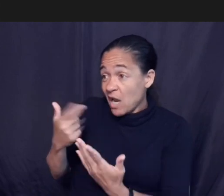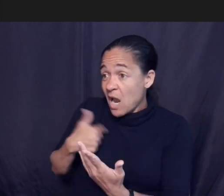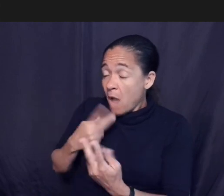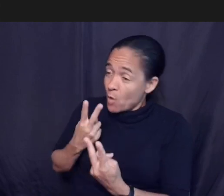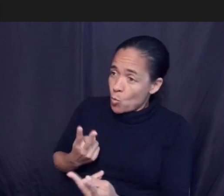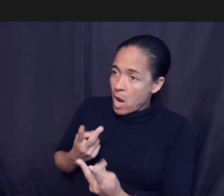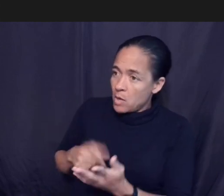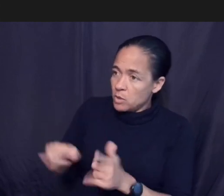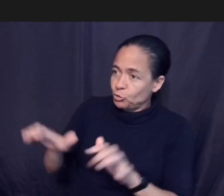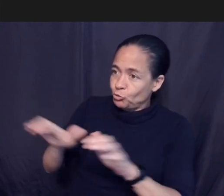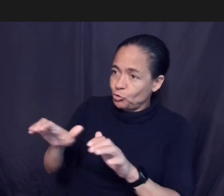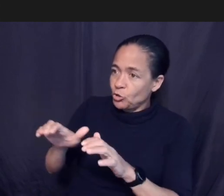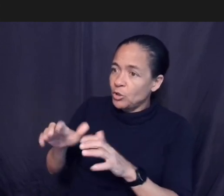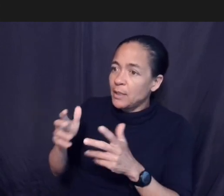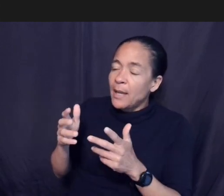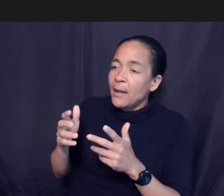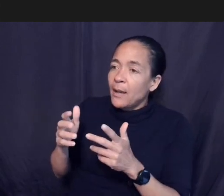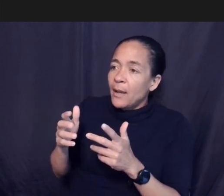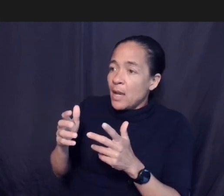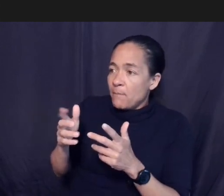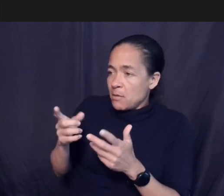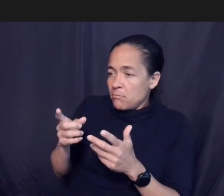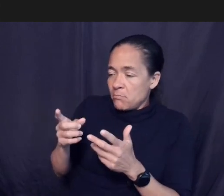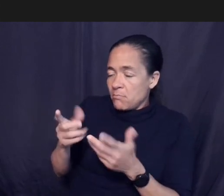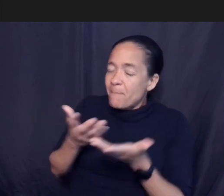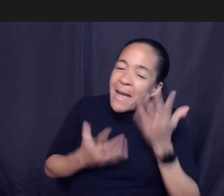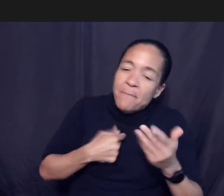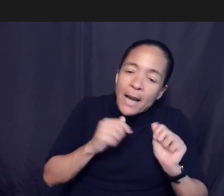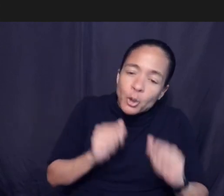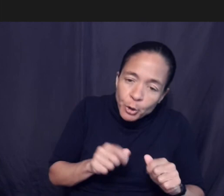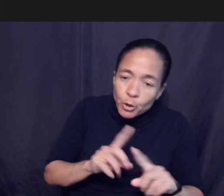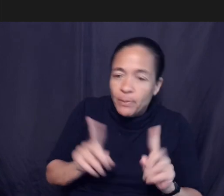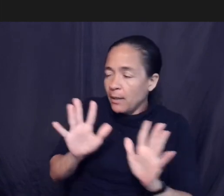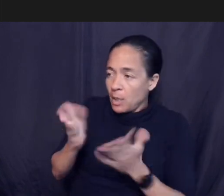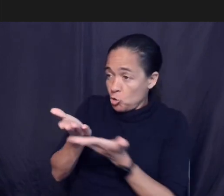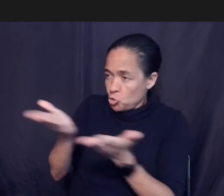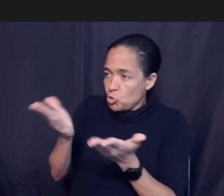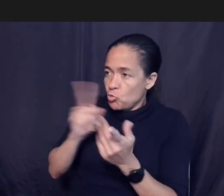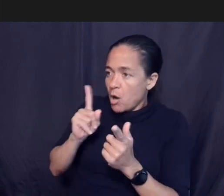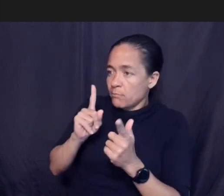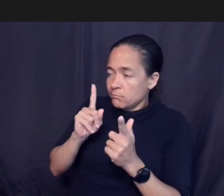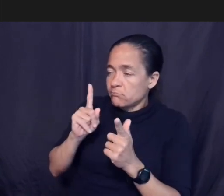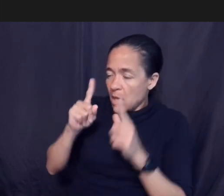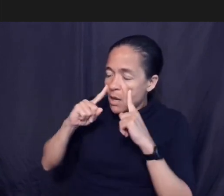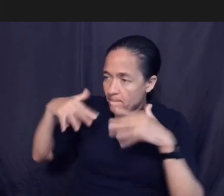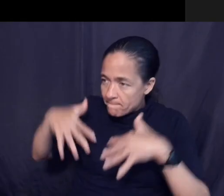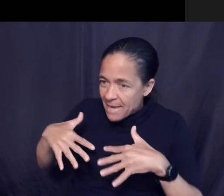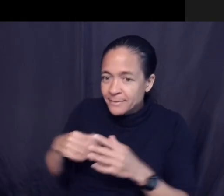do this. I mean, I probably could if I didn't have Laura, but like, you guys are amazing. I just want to let y'all know that, like,